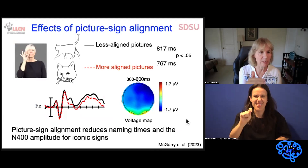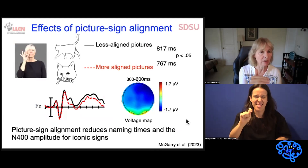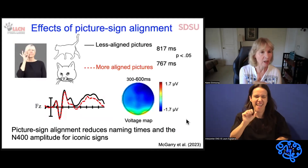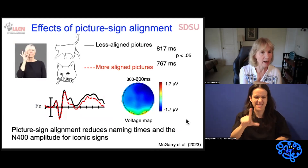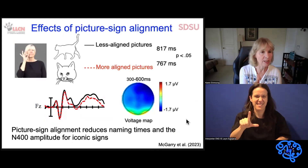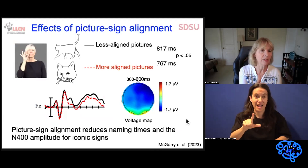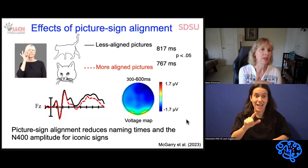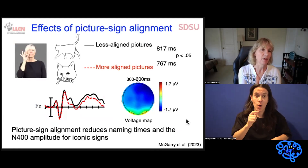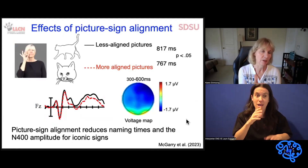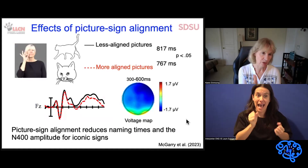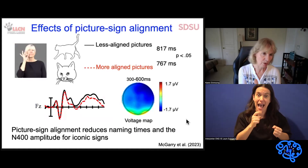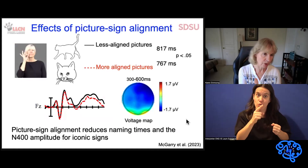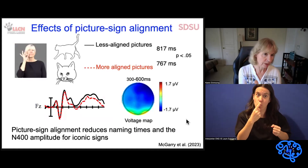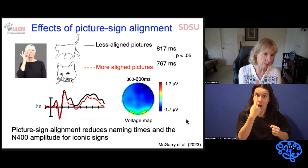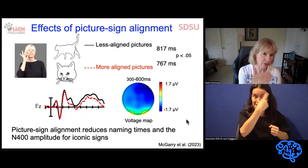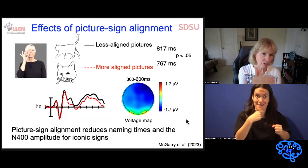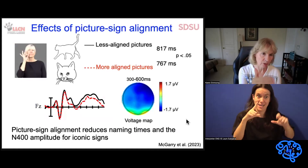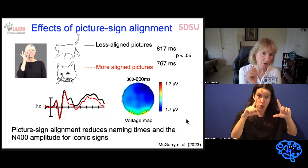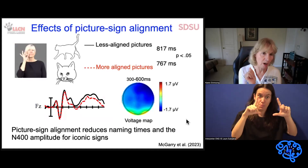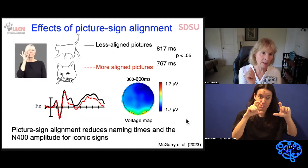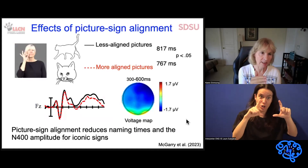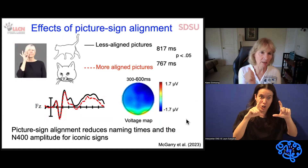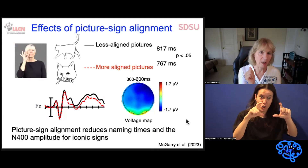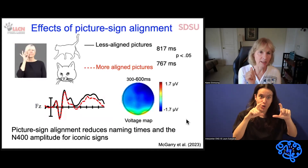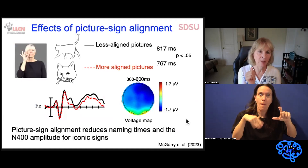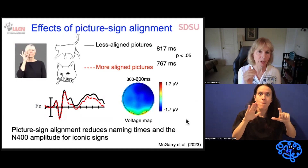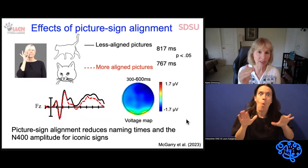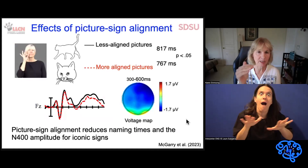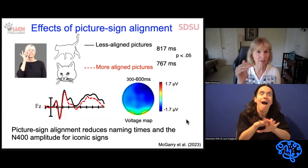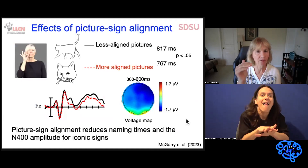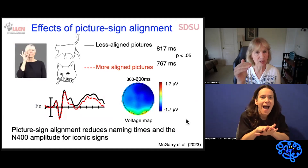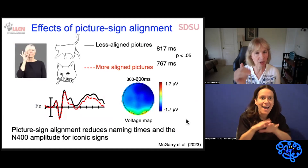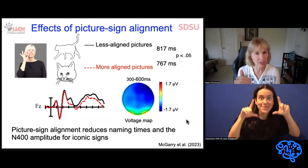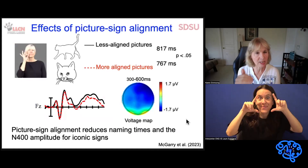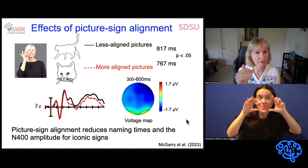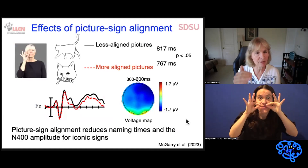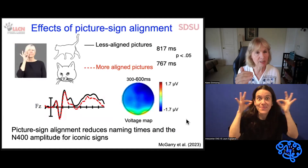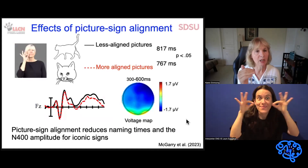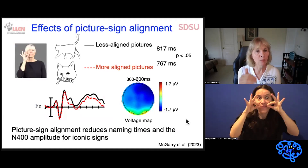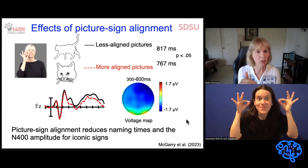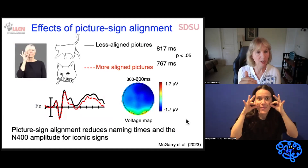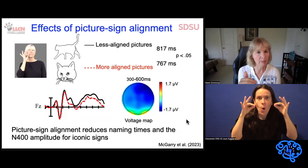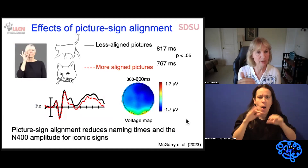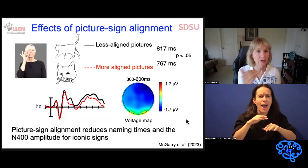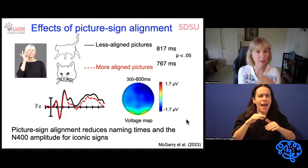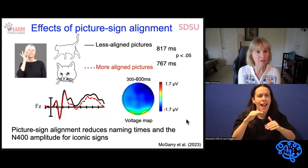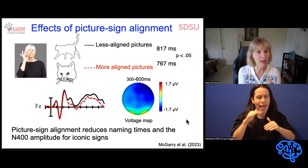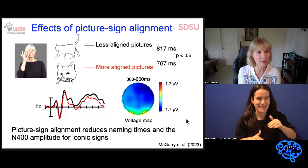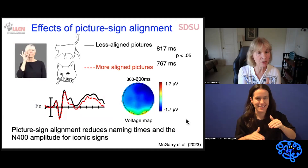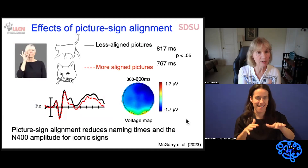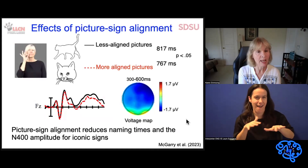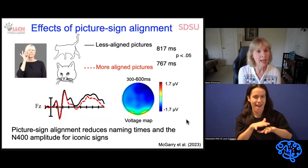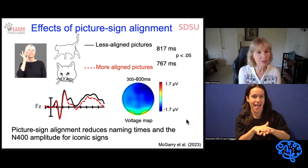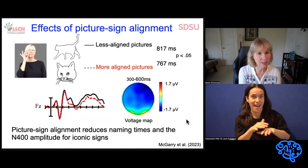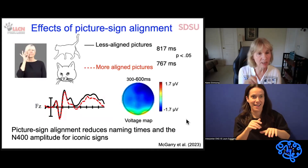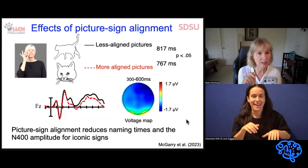that was aligned, so showing the whiskers or not, less aligned. And what you see is at first an RT difference, more aligned pictures are named